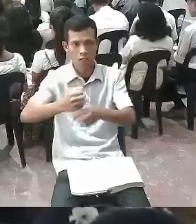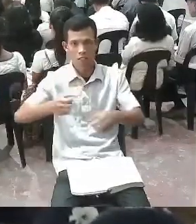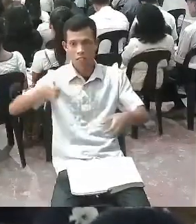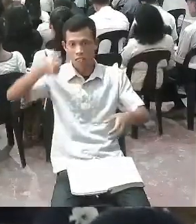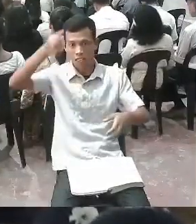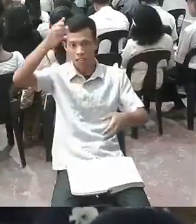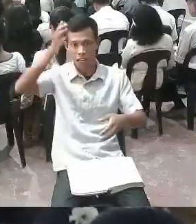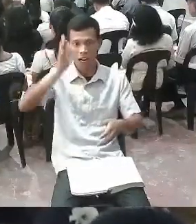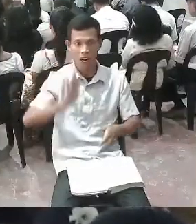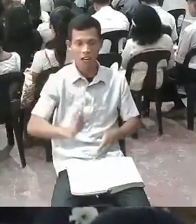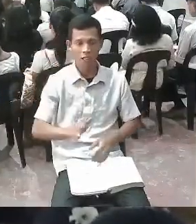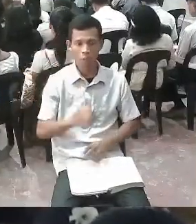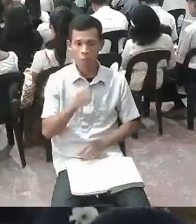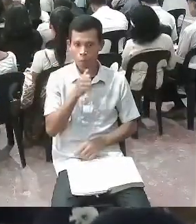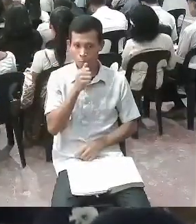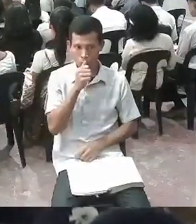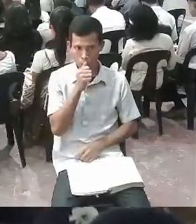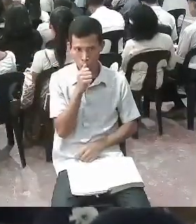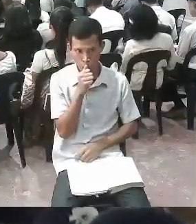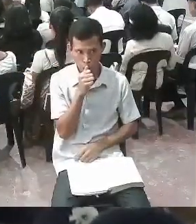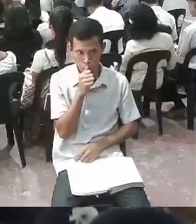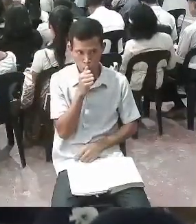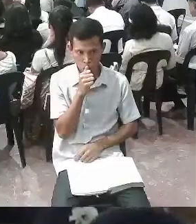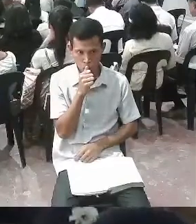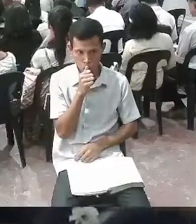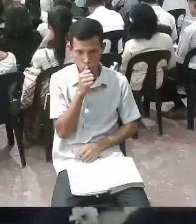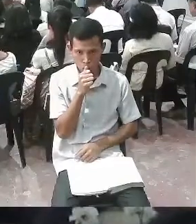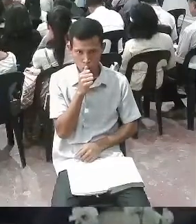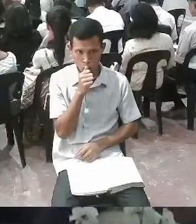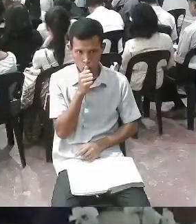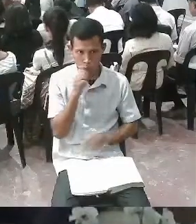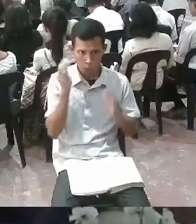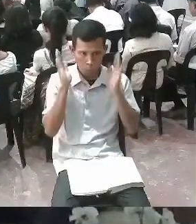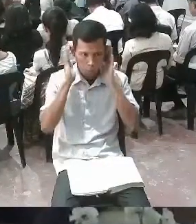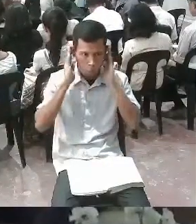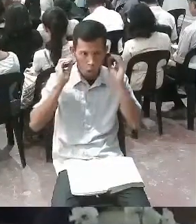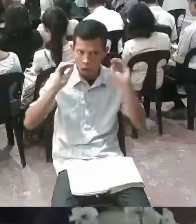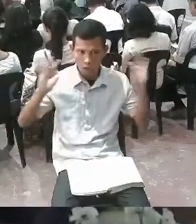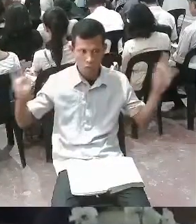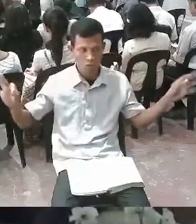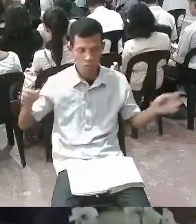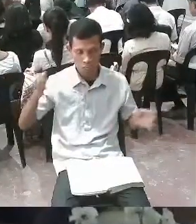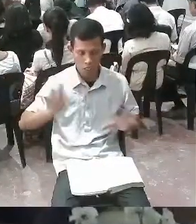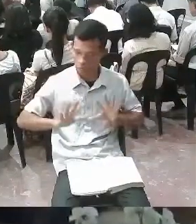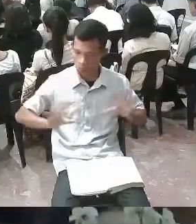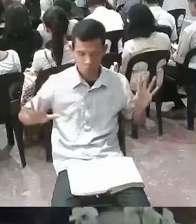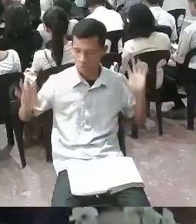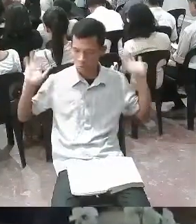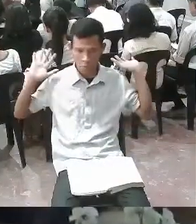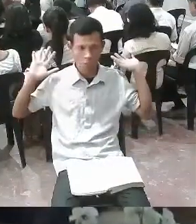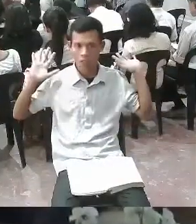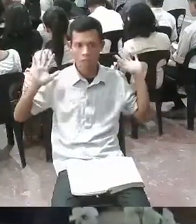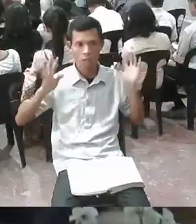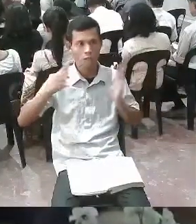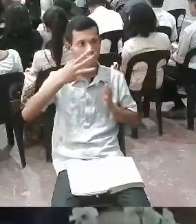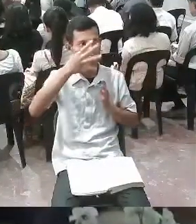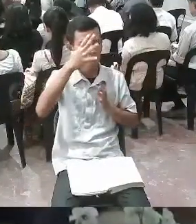not speak. The silence of God. 400